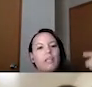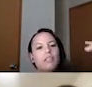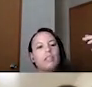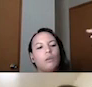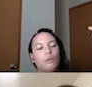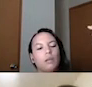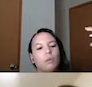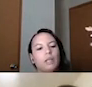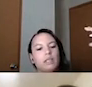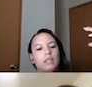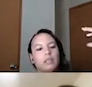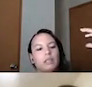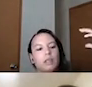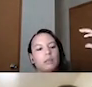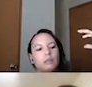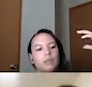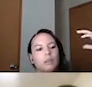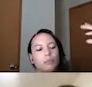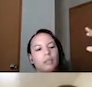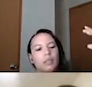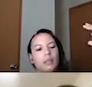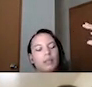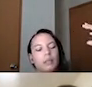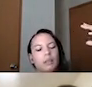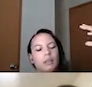next question, what is